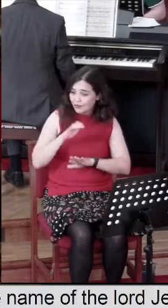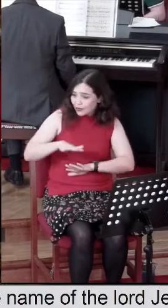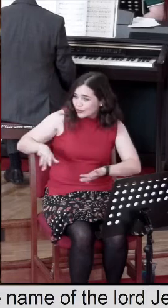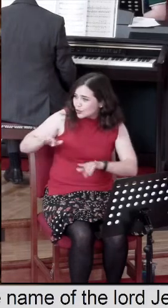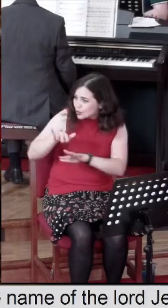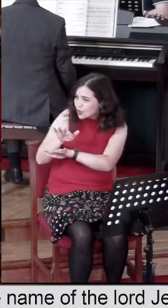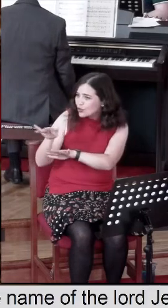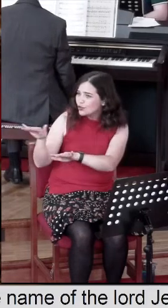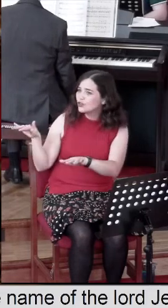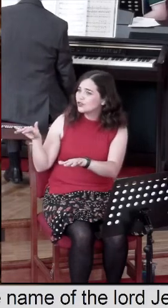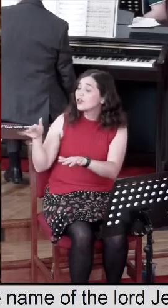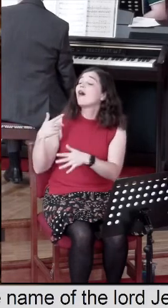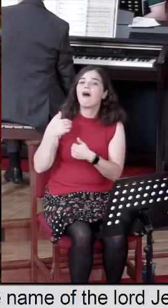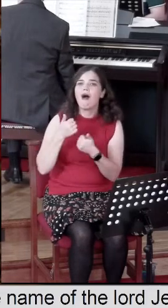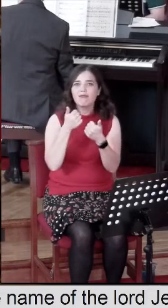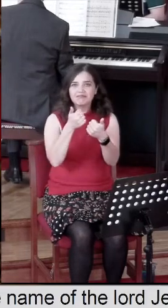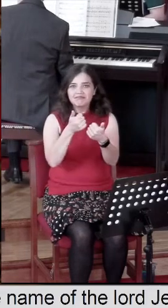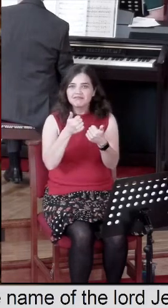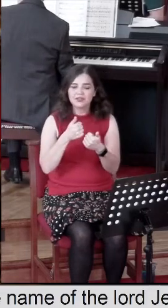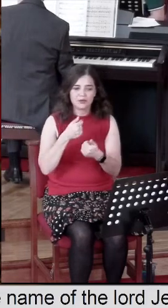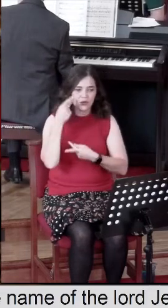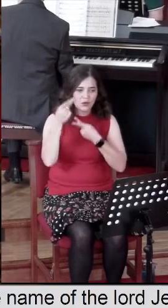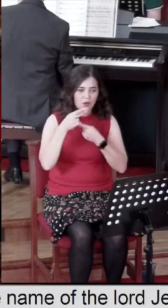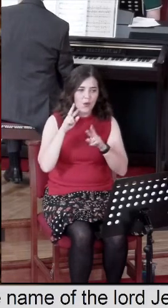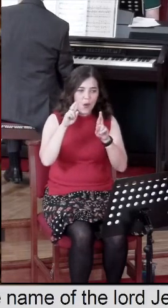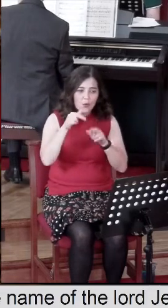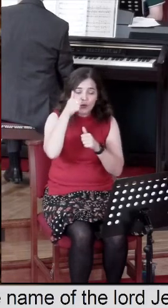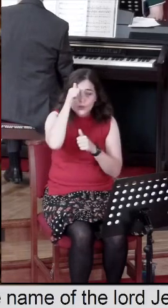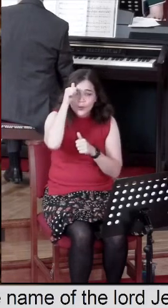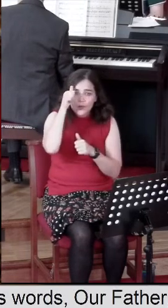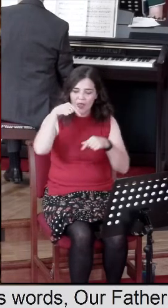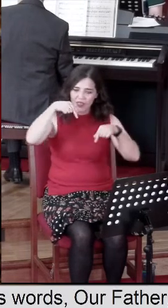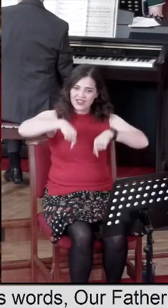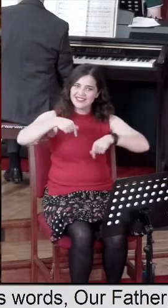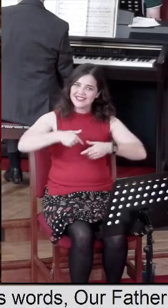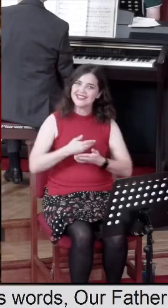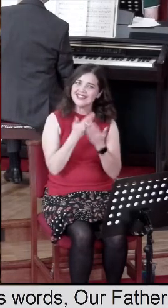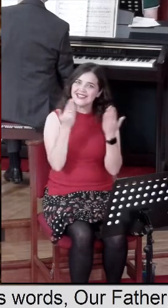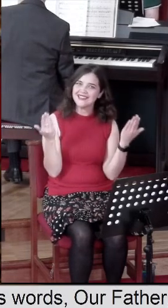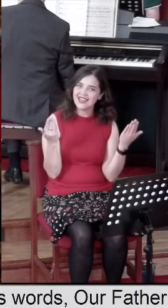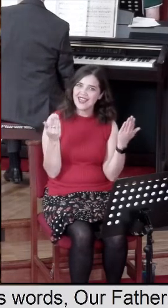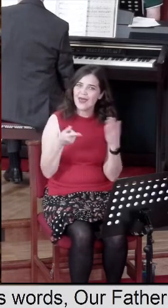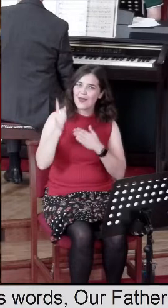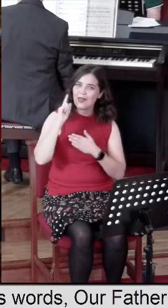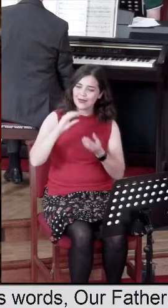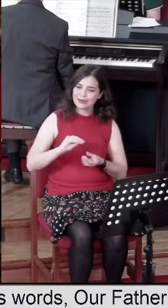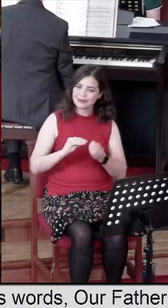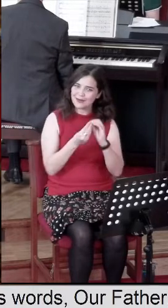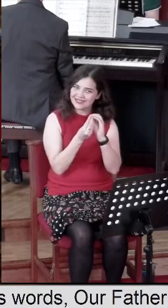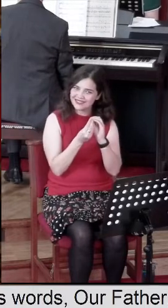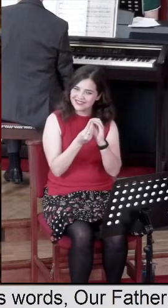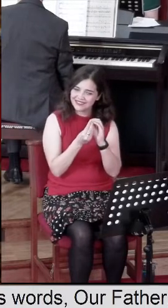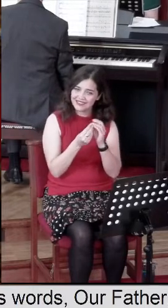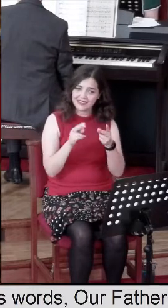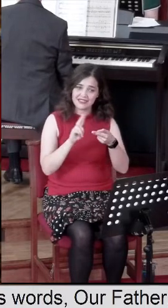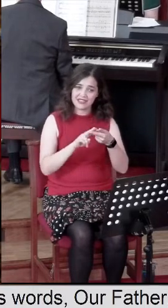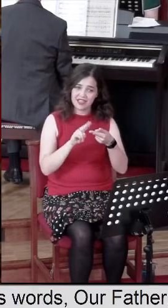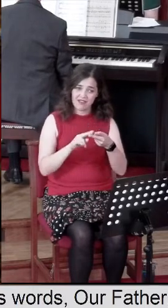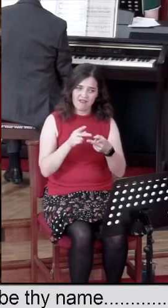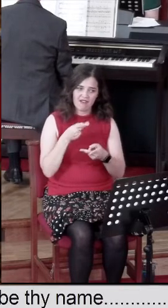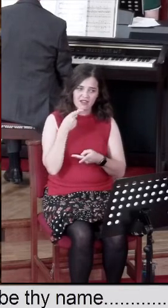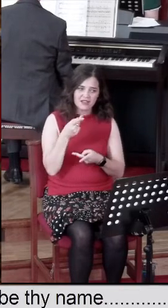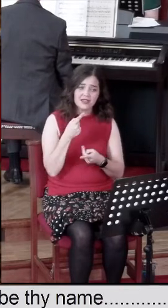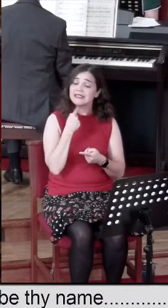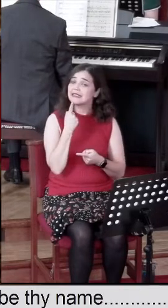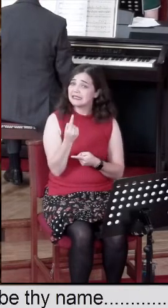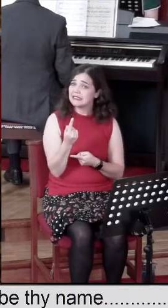there. And this is a song that I hope you'll know. It's called "This Is a Day That the Lord Has Made." And the second verse tells us this is